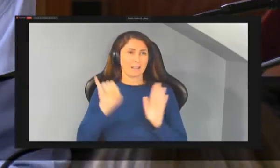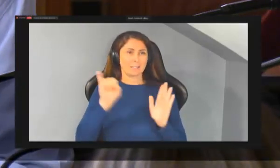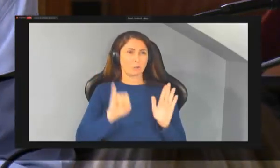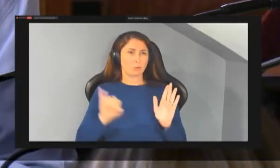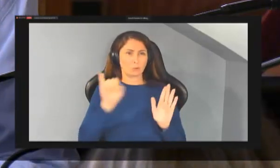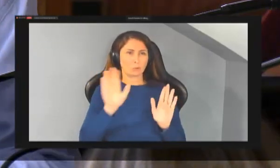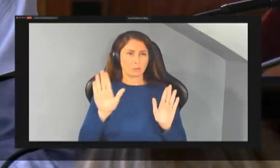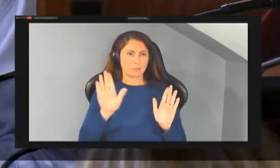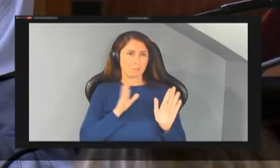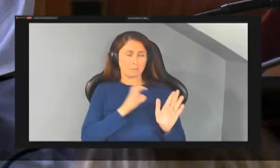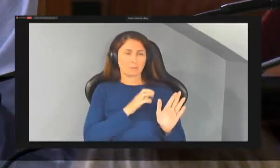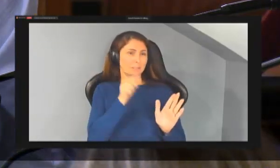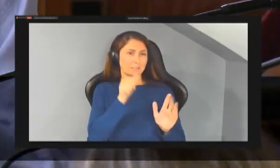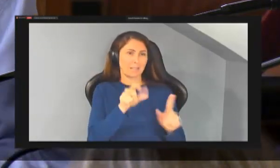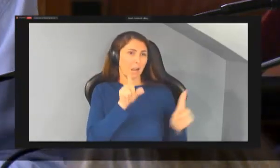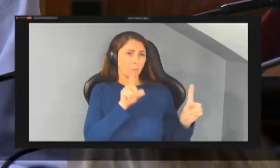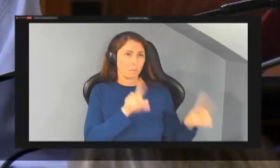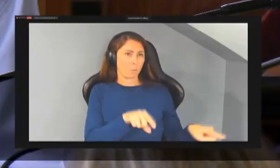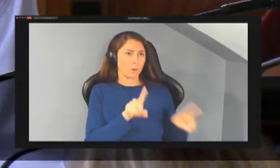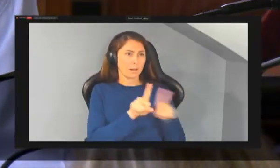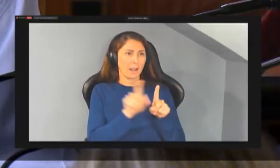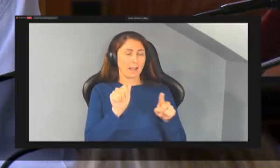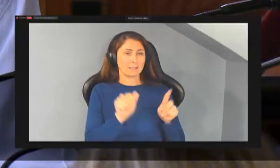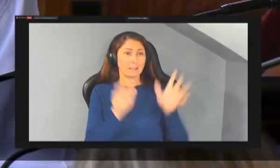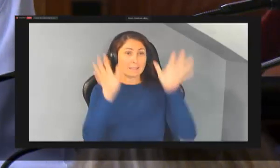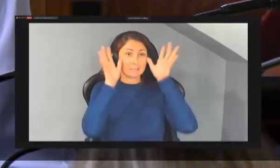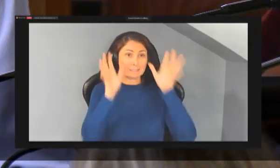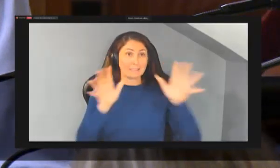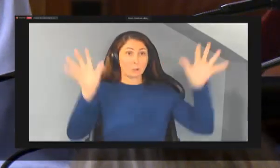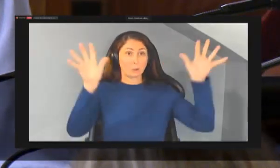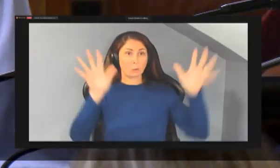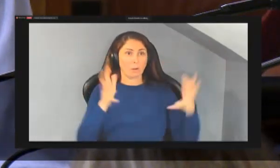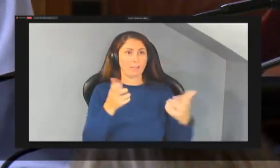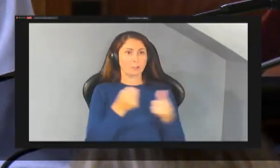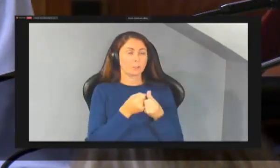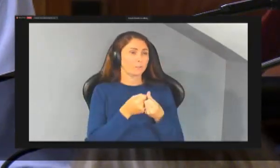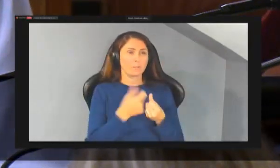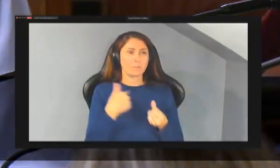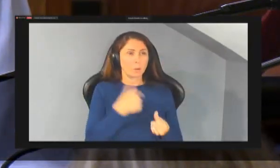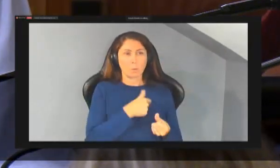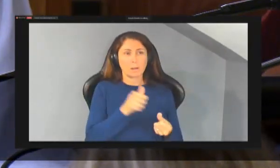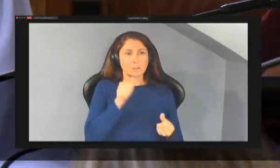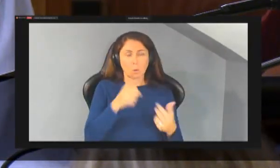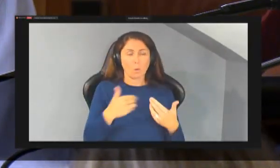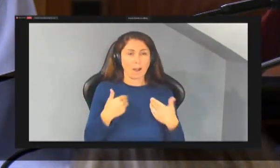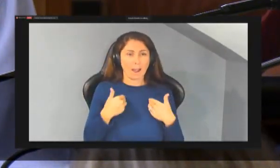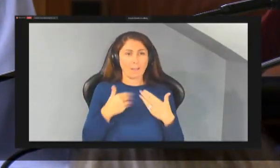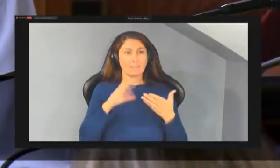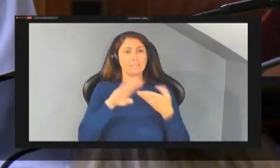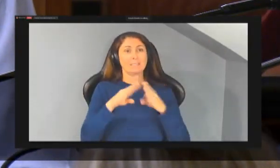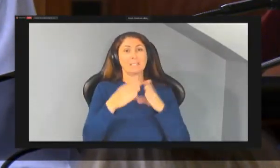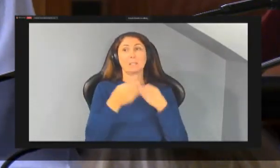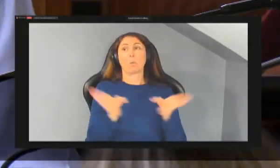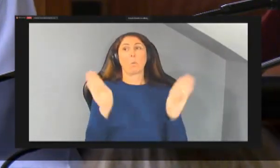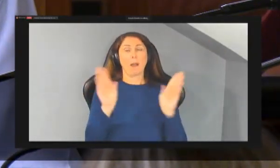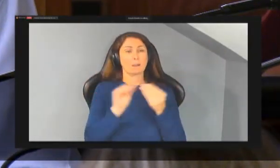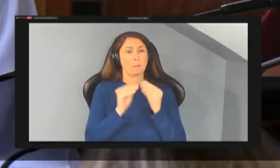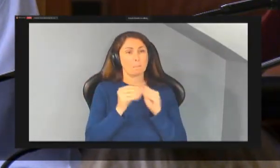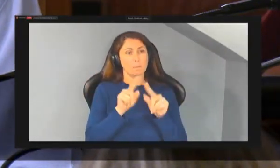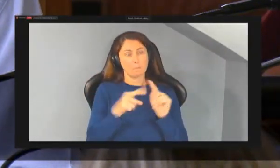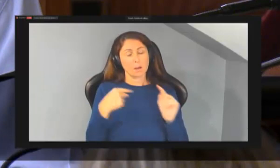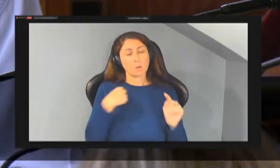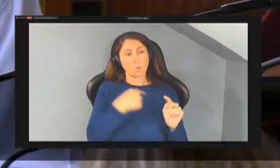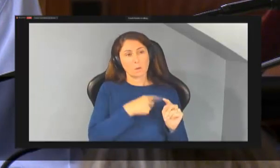it's not reported as a deer collision. So we don't have citywide numbers, but we do have